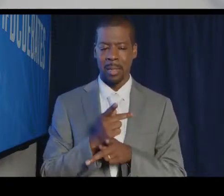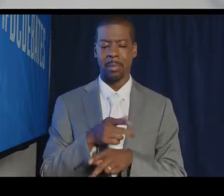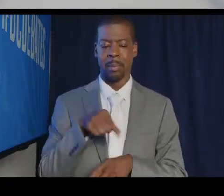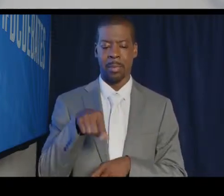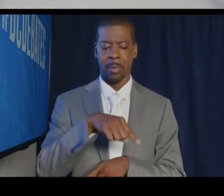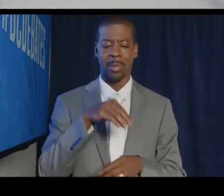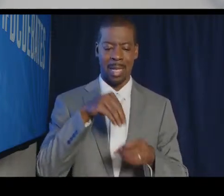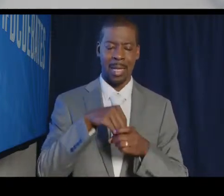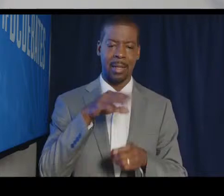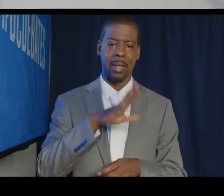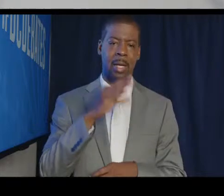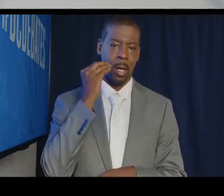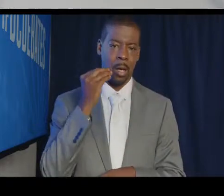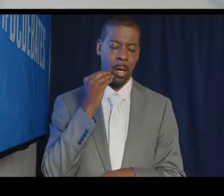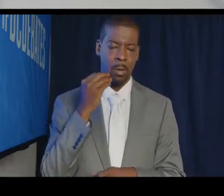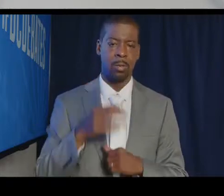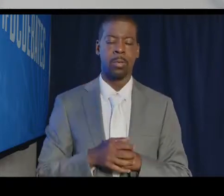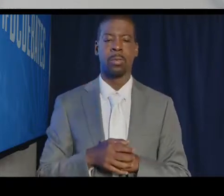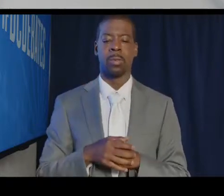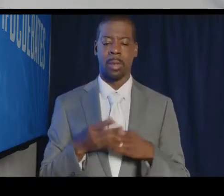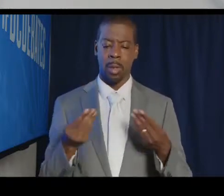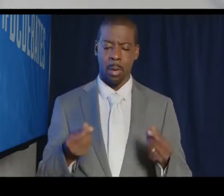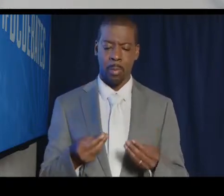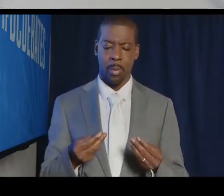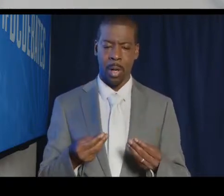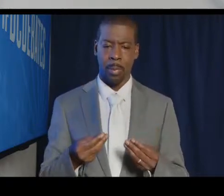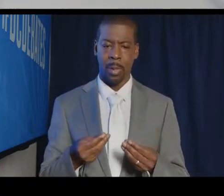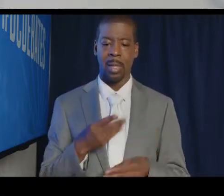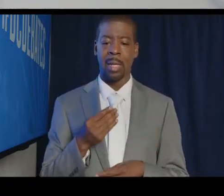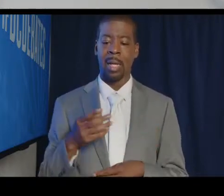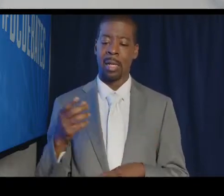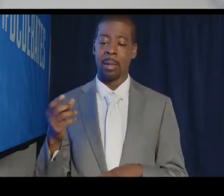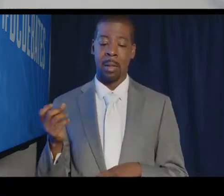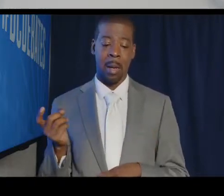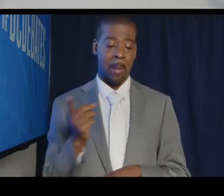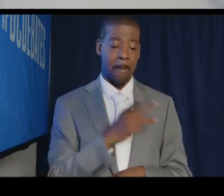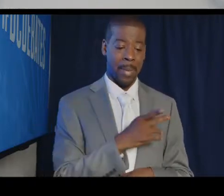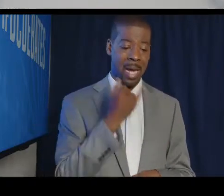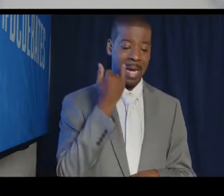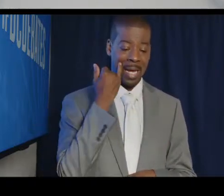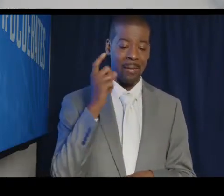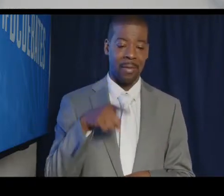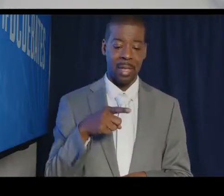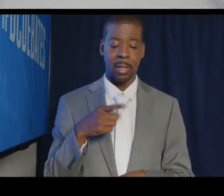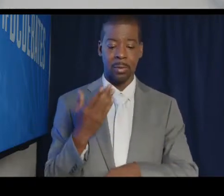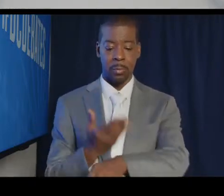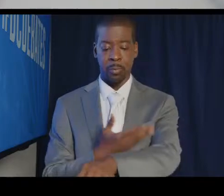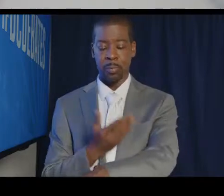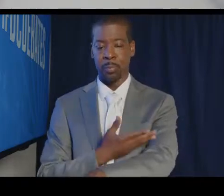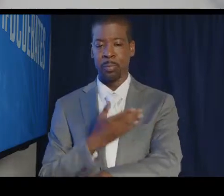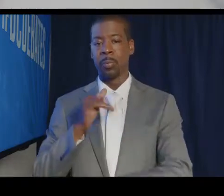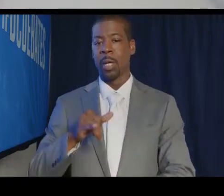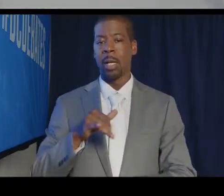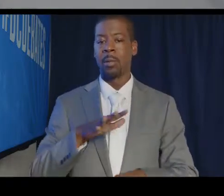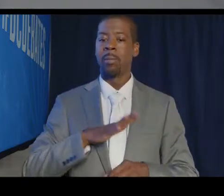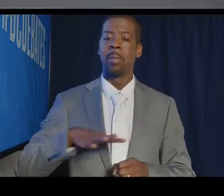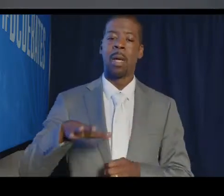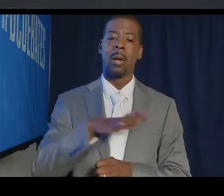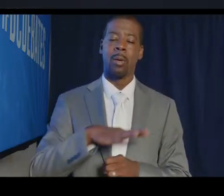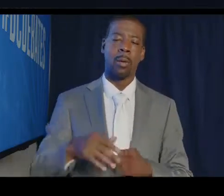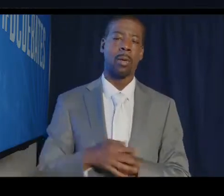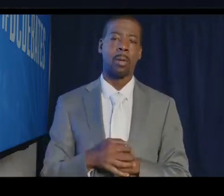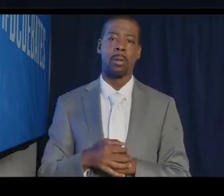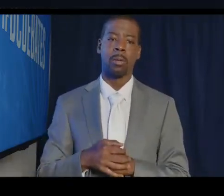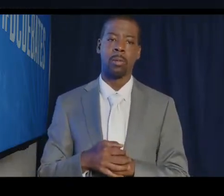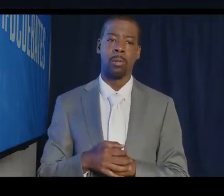to be able to retain their properties and to be able to return to those properties. We need to work with development to ensure that we are making sure that spaces